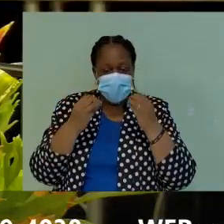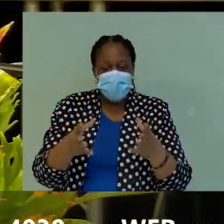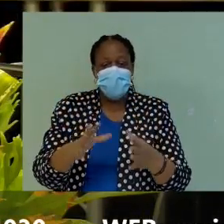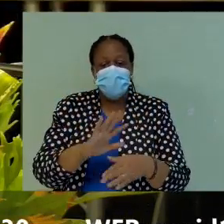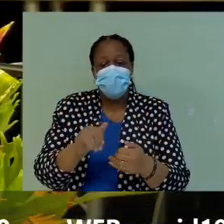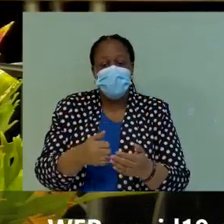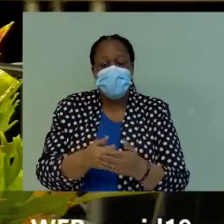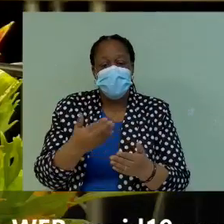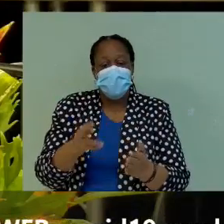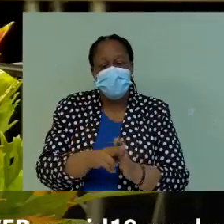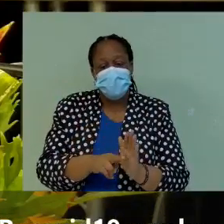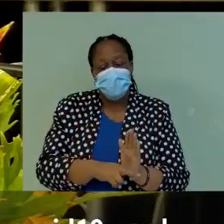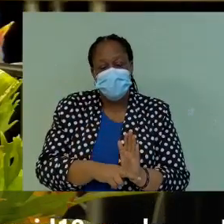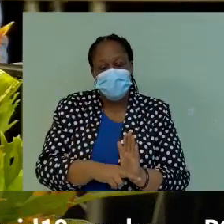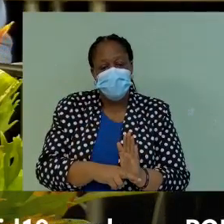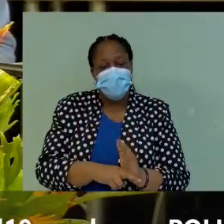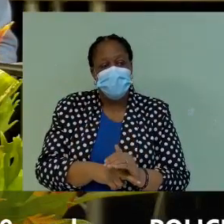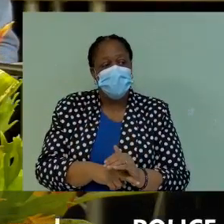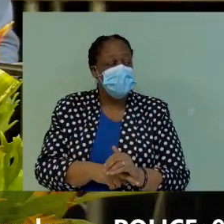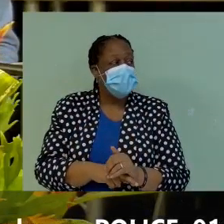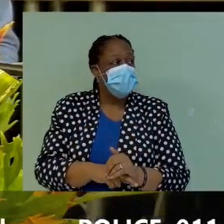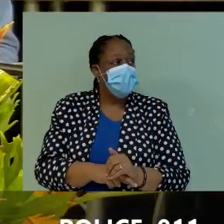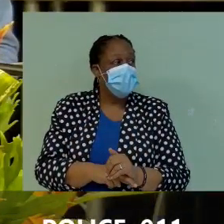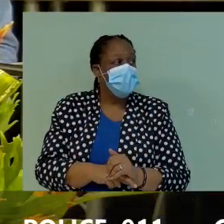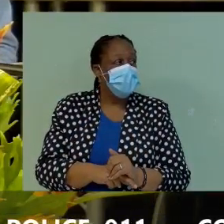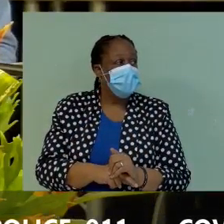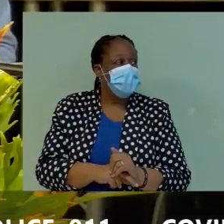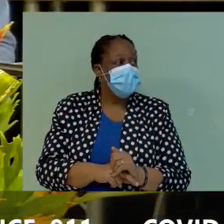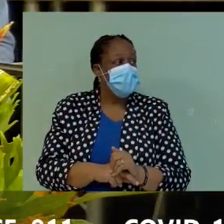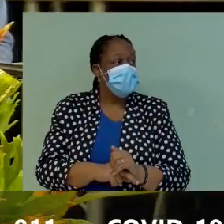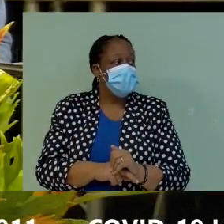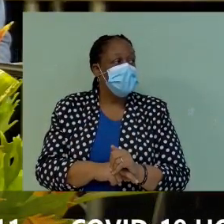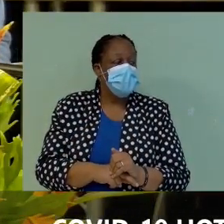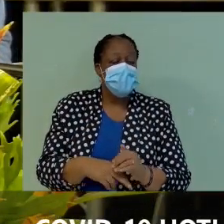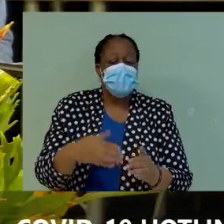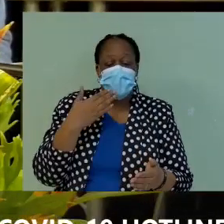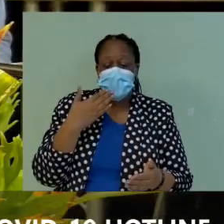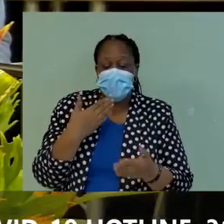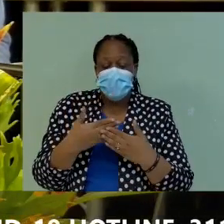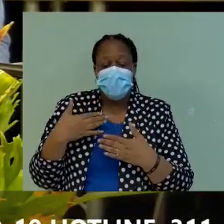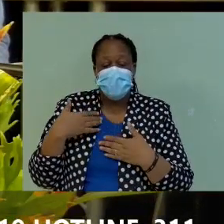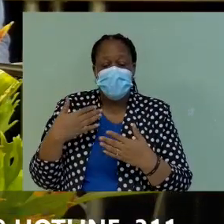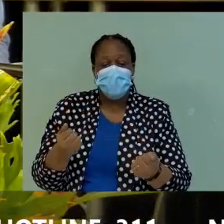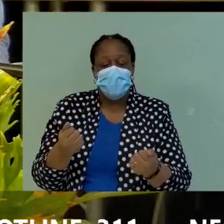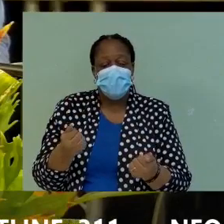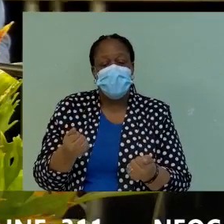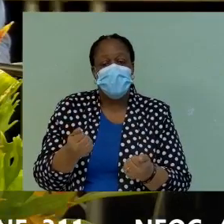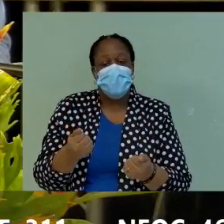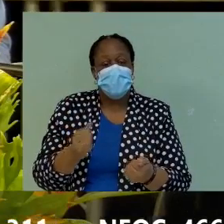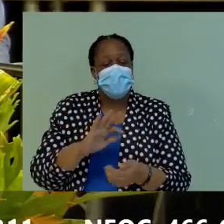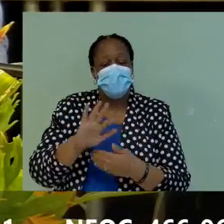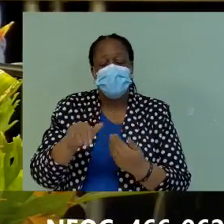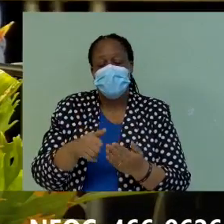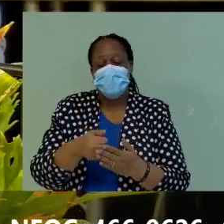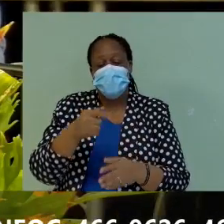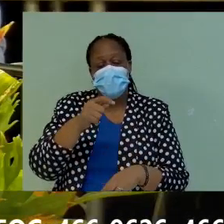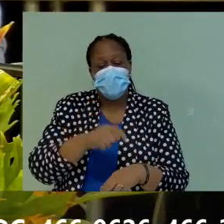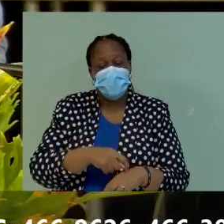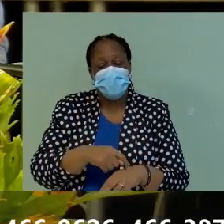regulations given under the emergency laws by practicing good health and safety at all